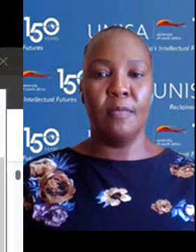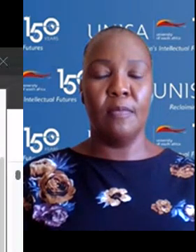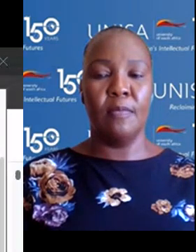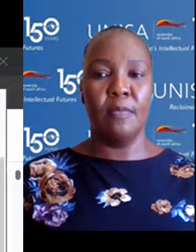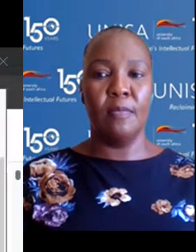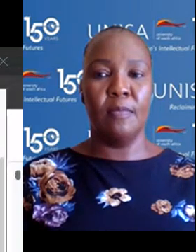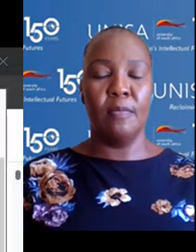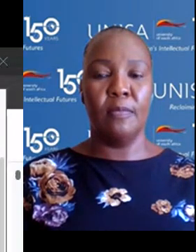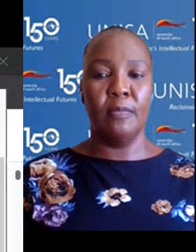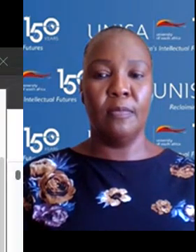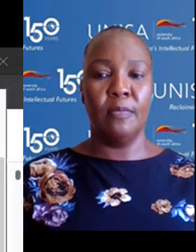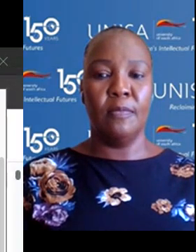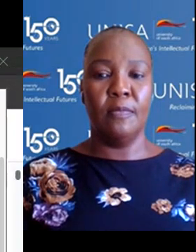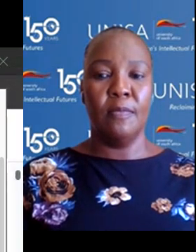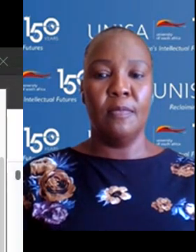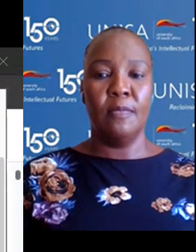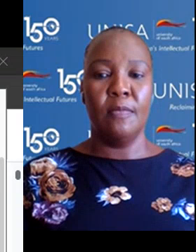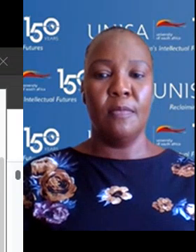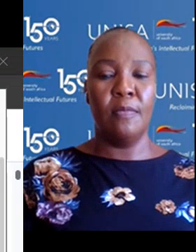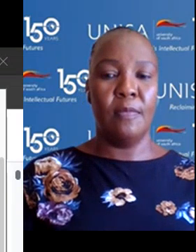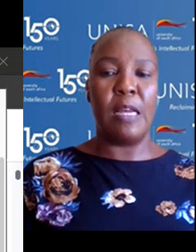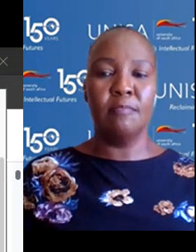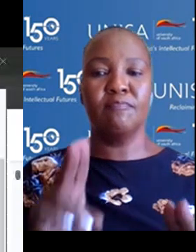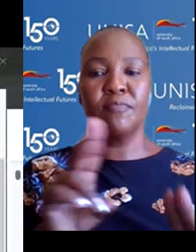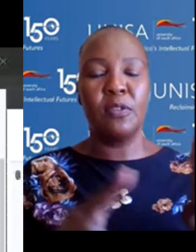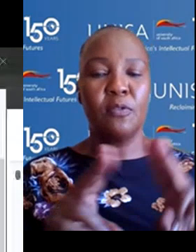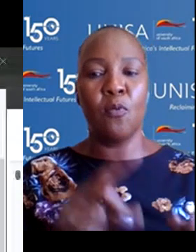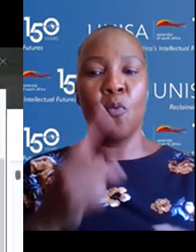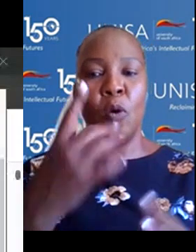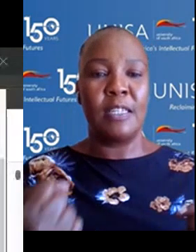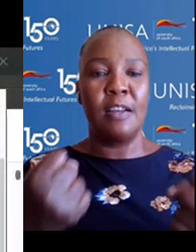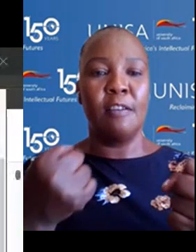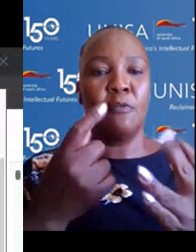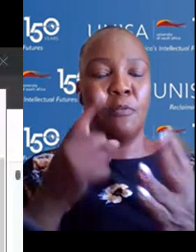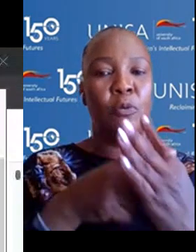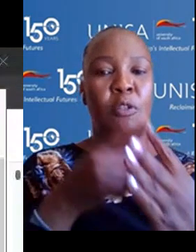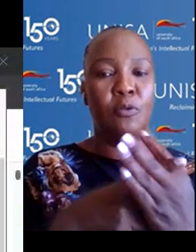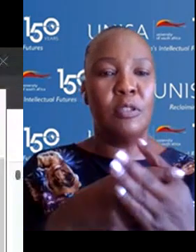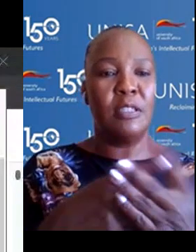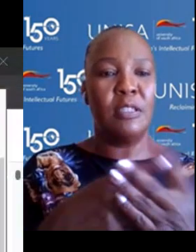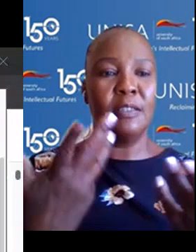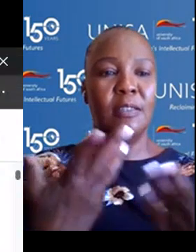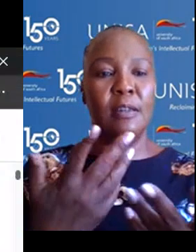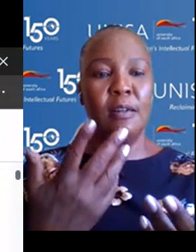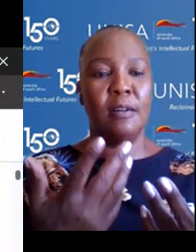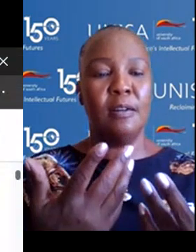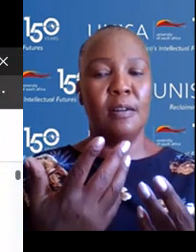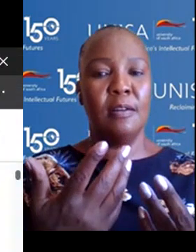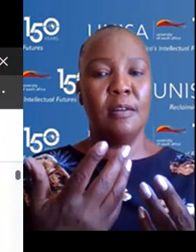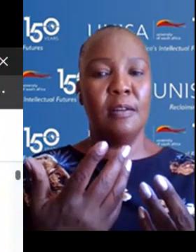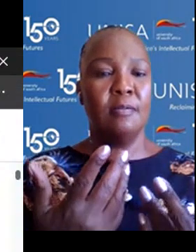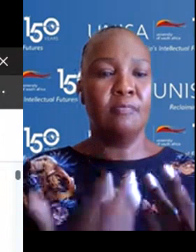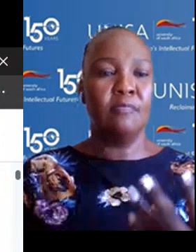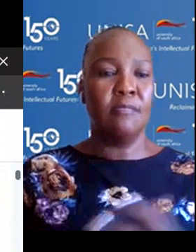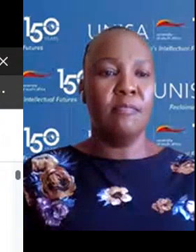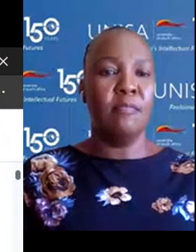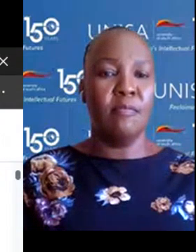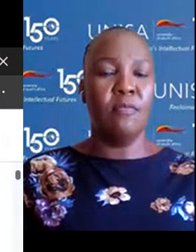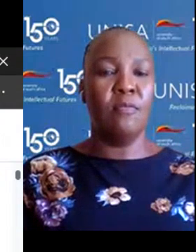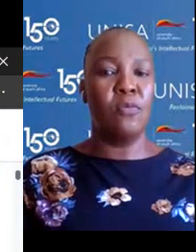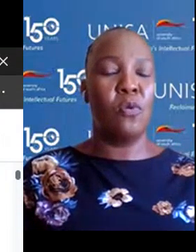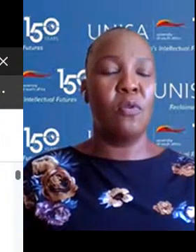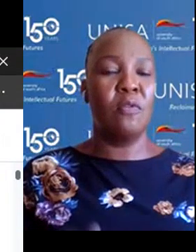No, I don't think you need to sign it. I think just search for OneDrive from the Windows button, and then that's just where everybody can sign